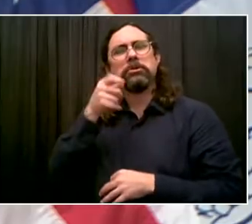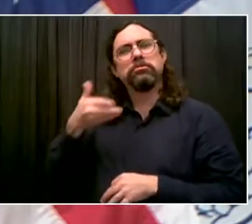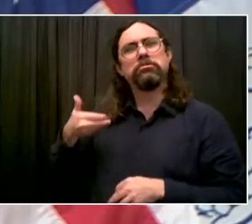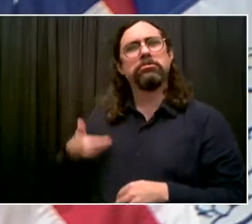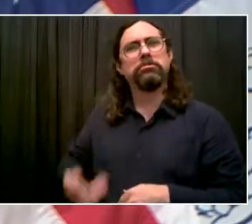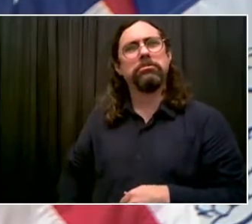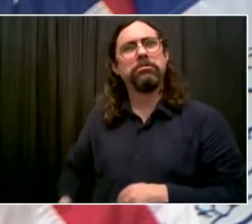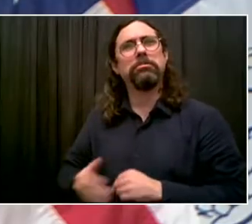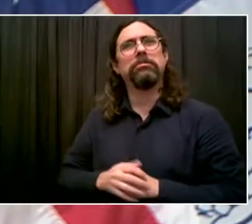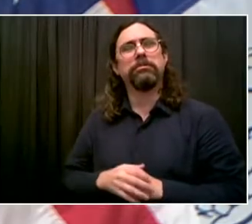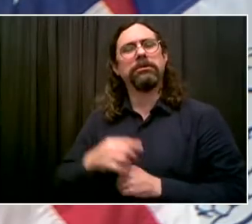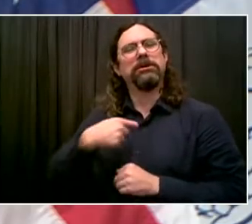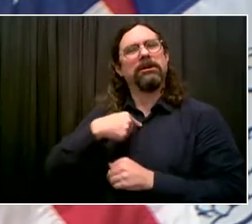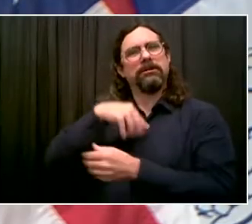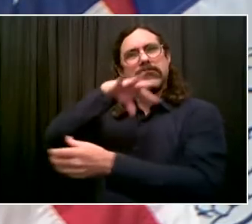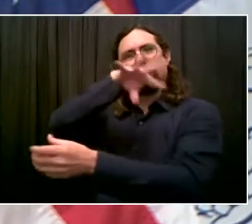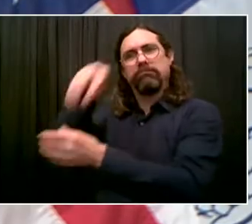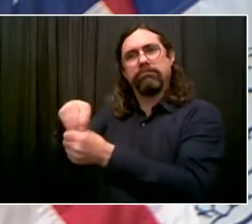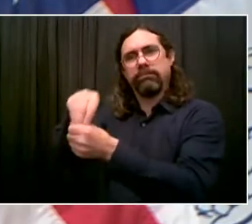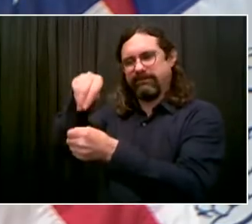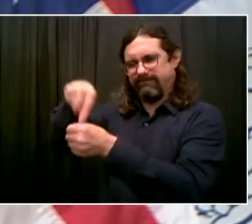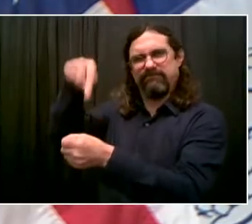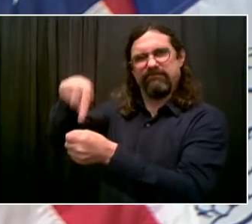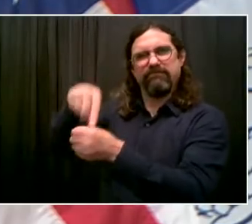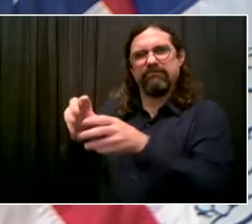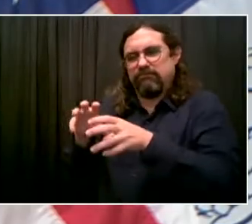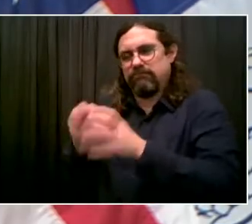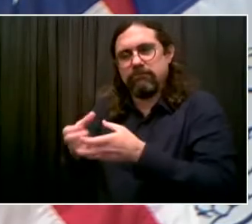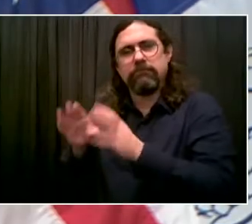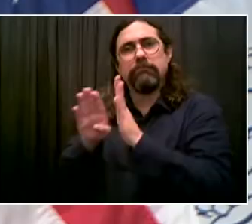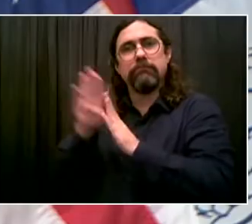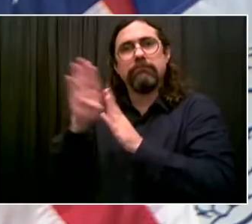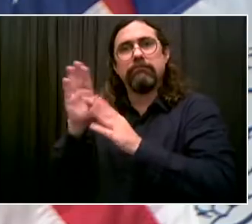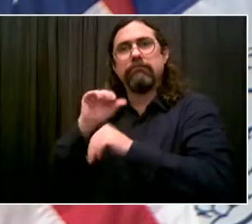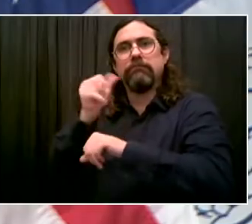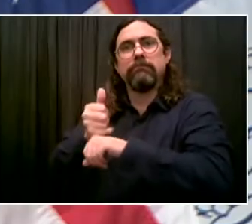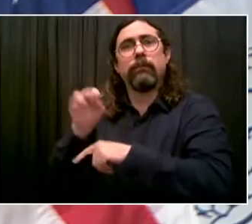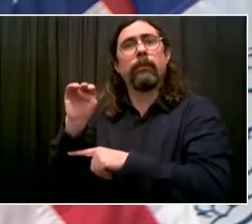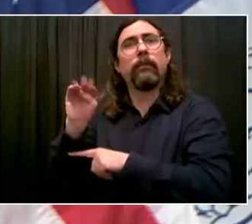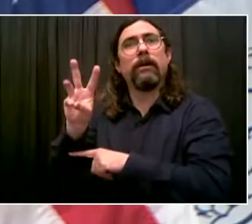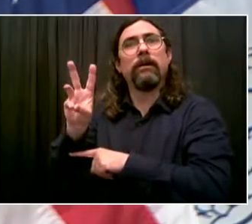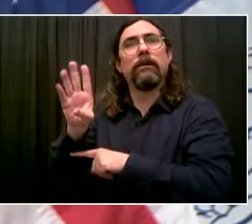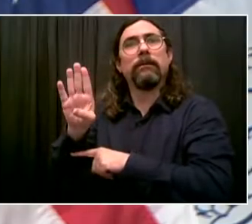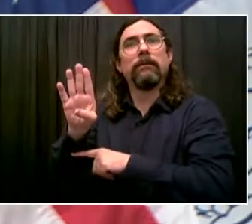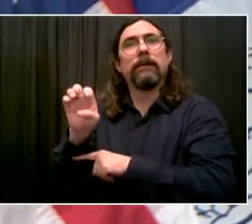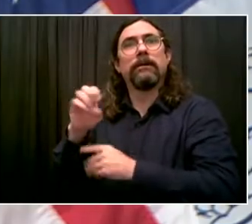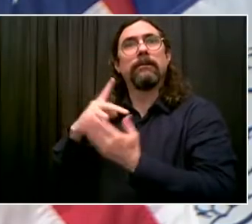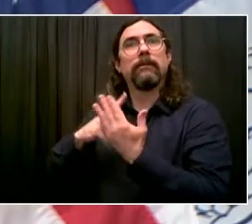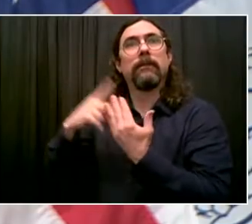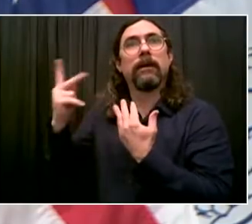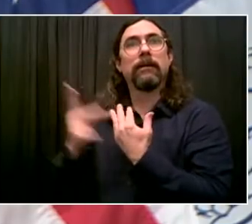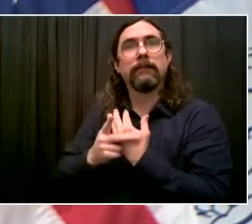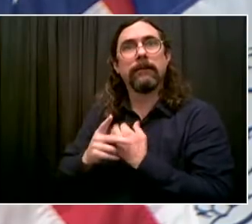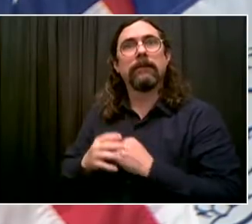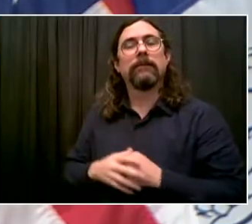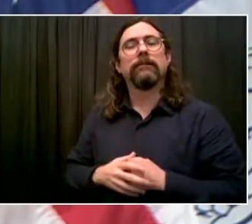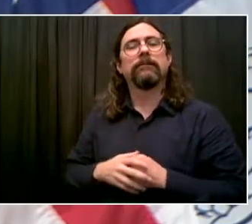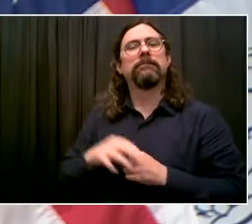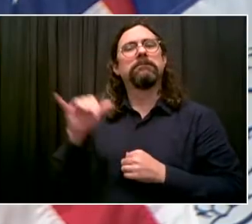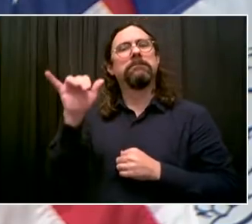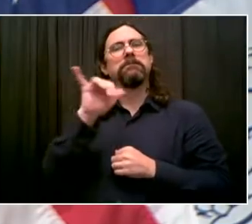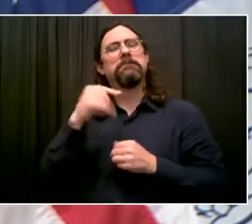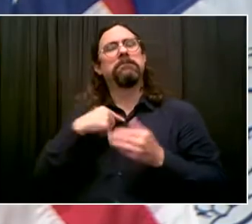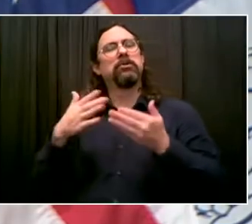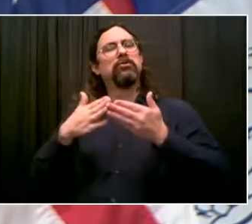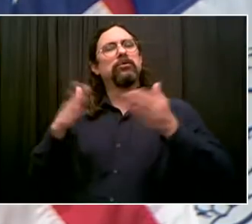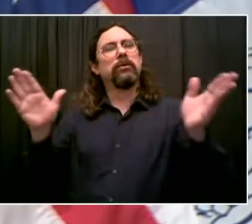for several years. I am particularly proud of the work that our office did during the pandemic, really in partnership with a lot of fine people across the administration